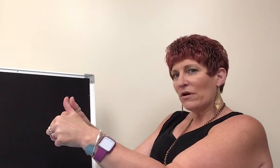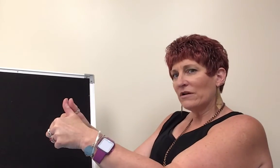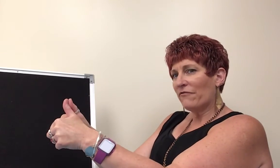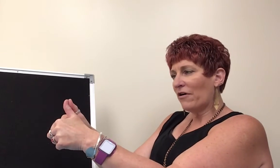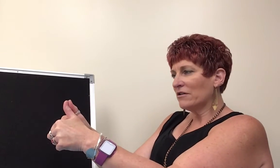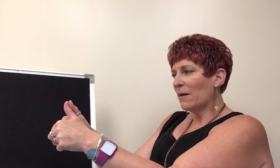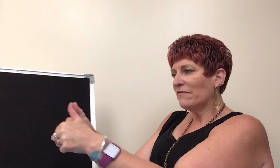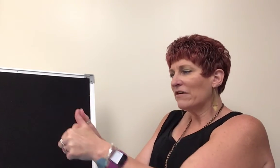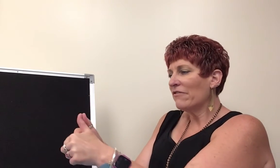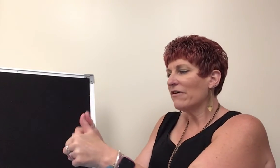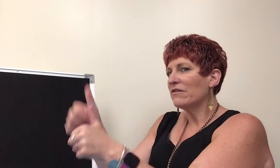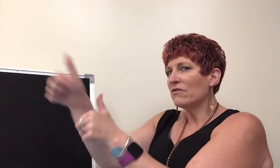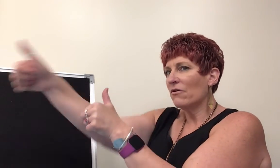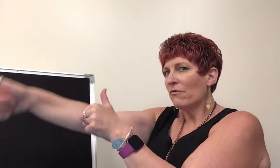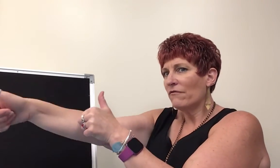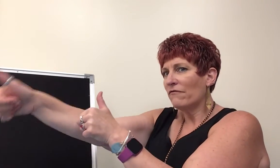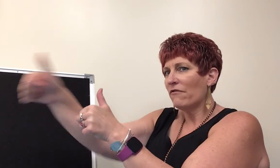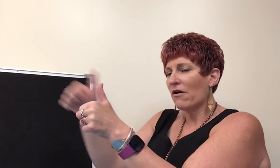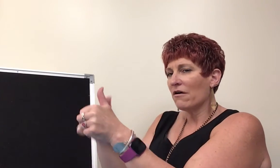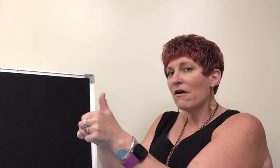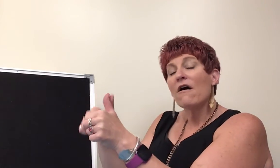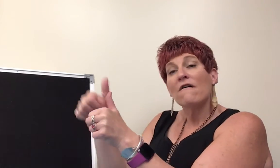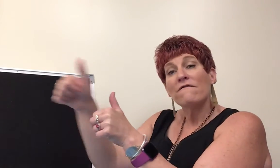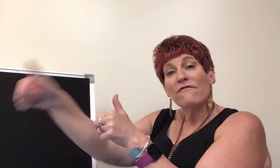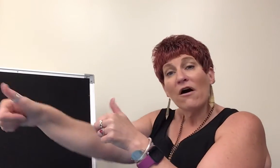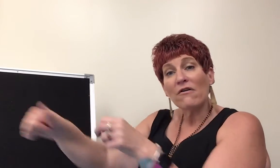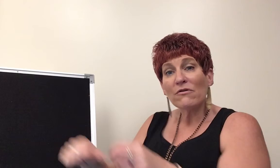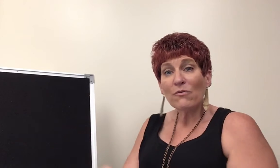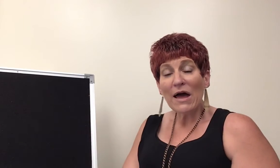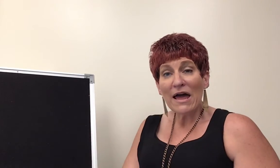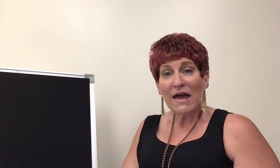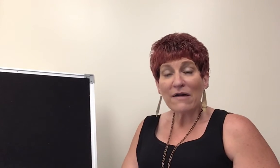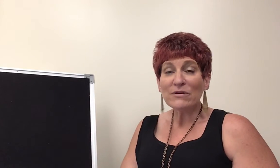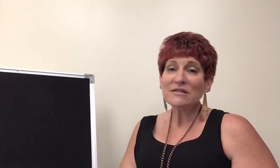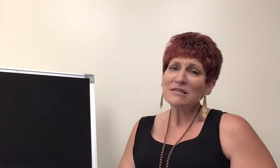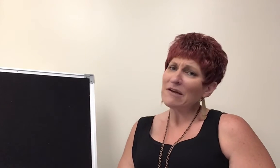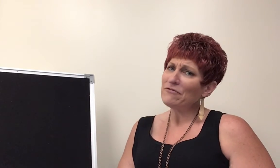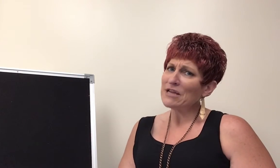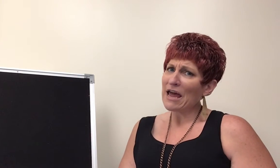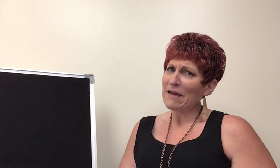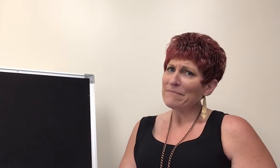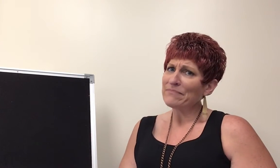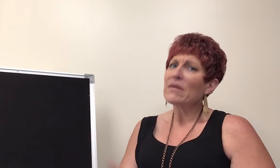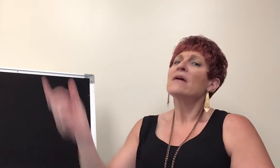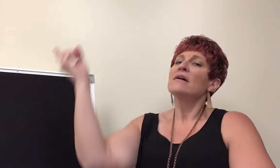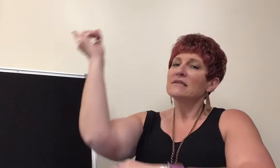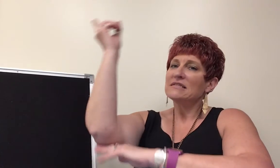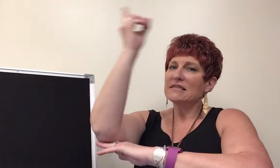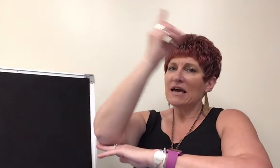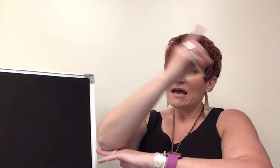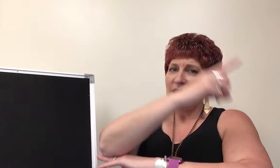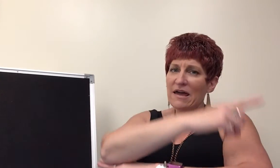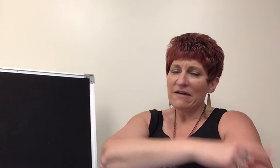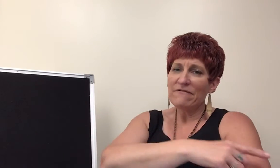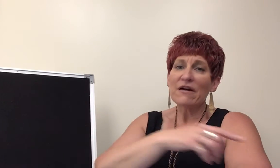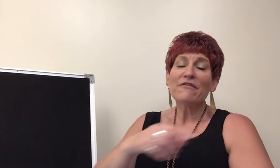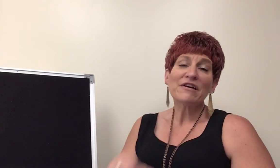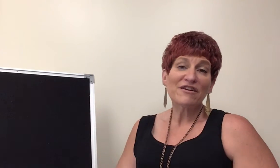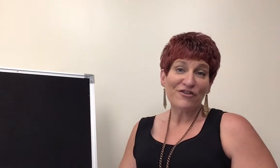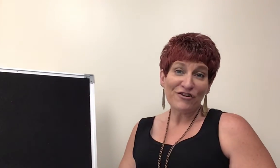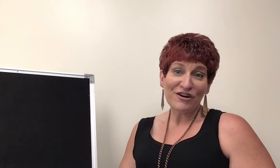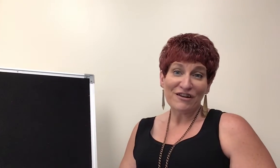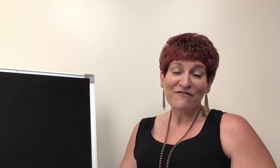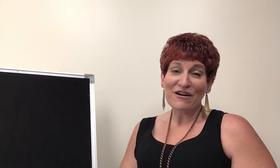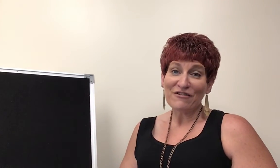and put one on top of the other and you go far. Far away. What's the sign for day? Day.